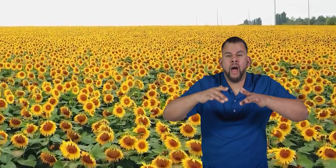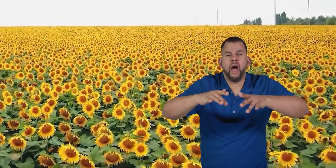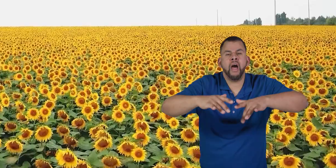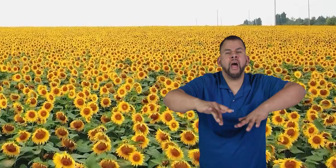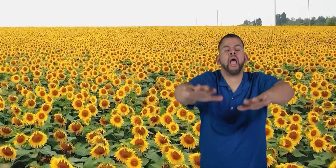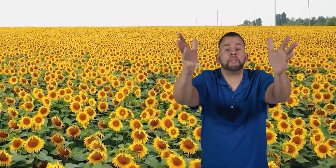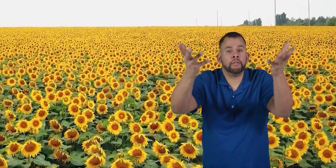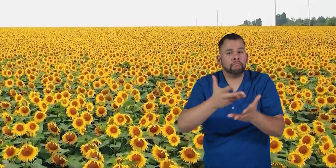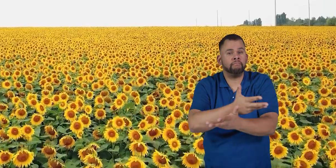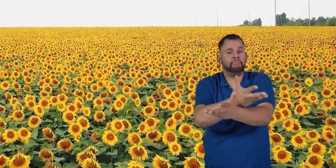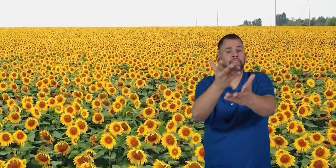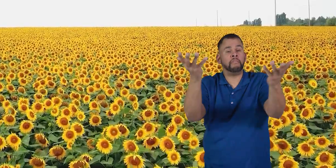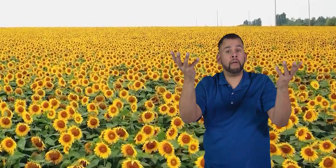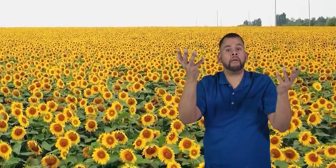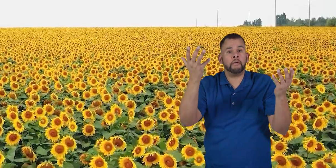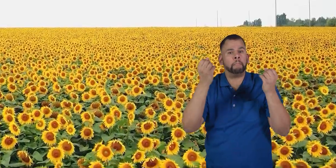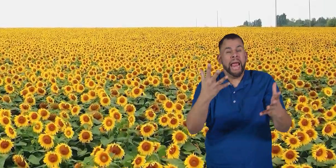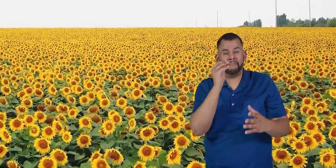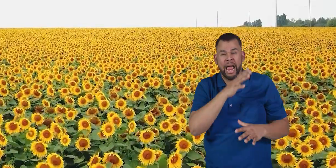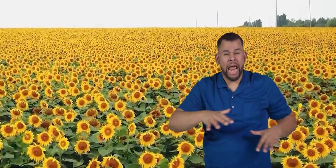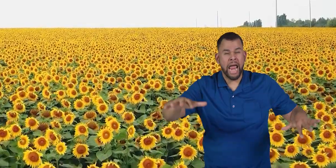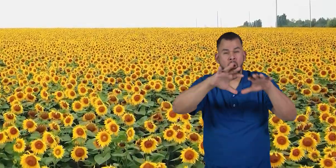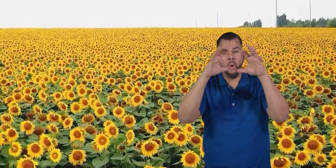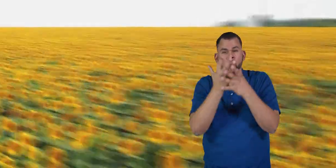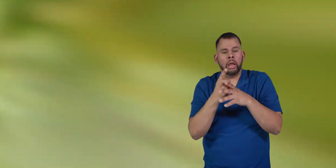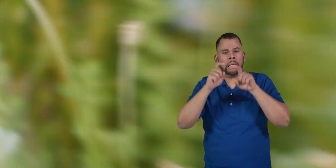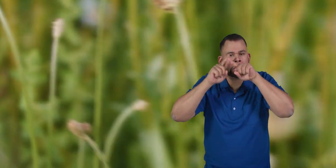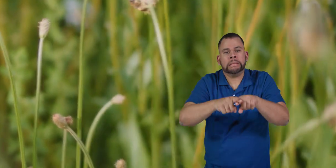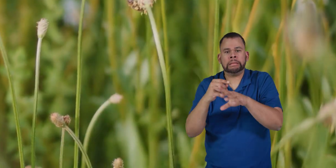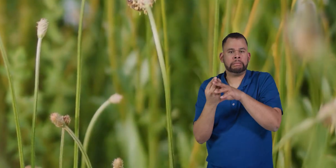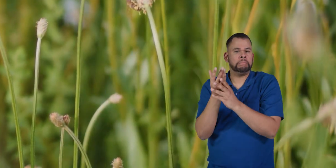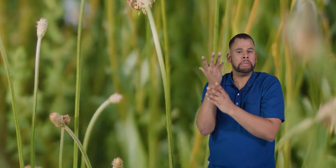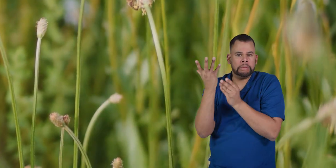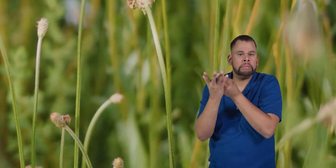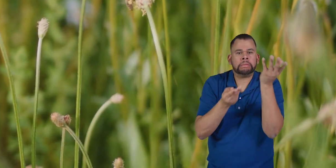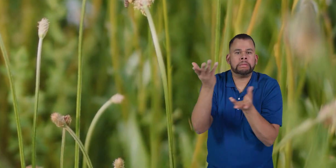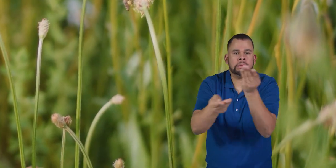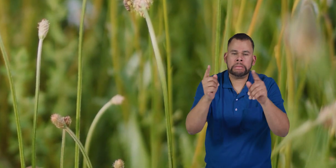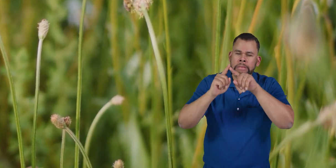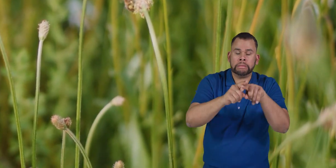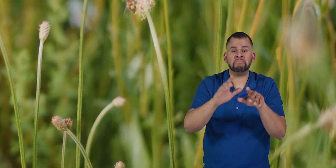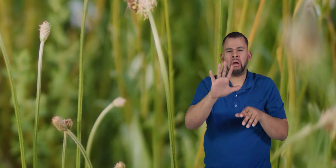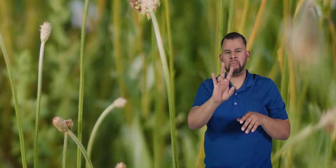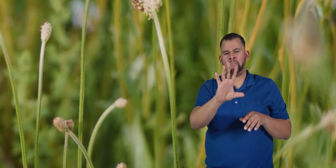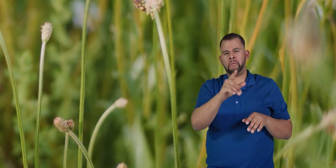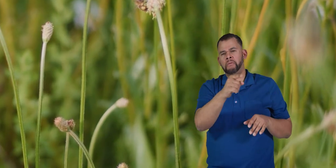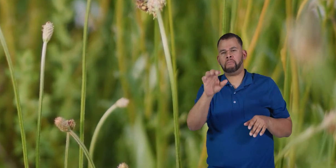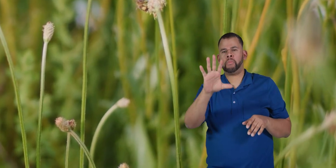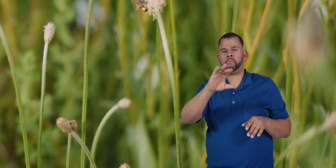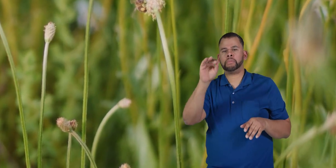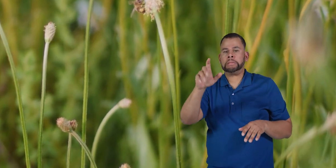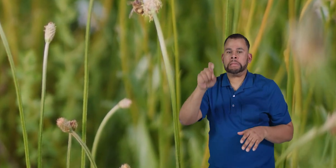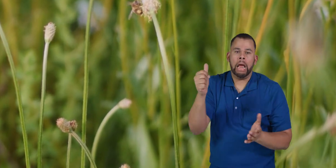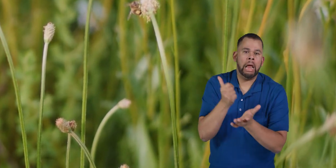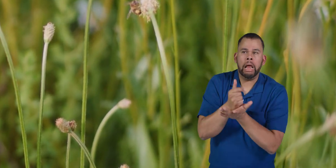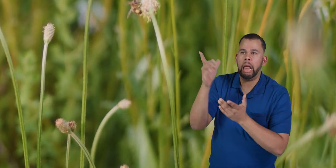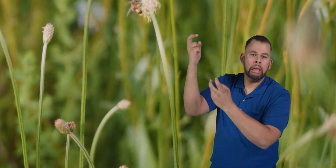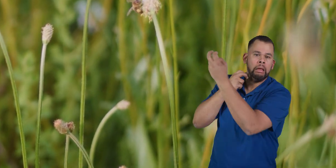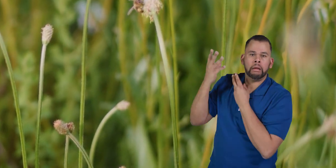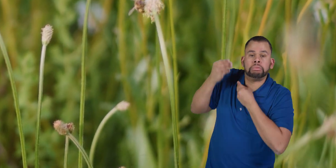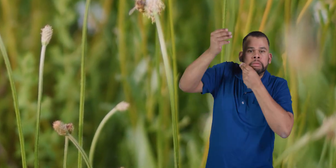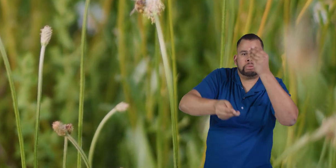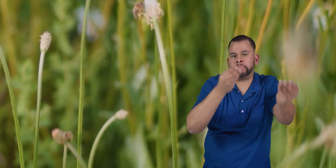many flowering plants on earth need help with pollination in fact somewhere between 75 percent and 95